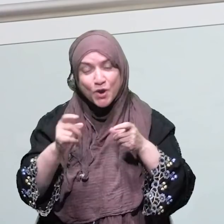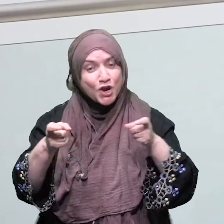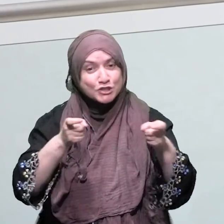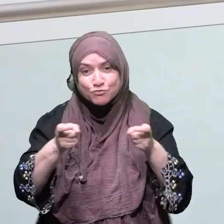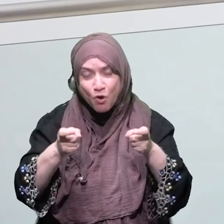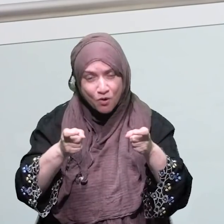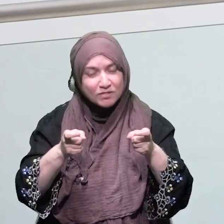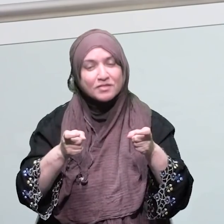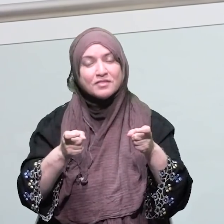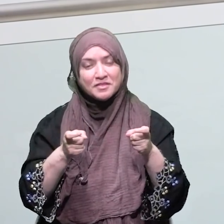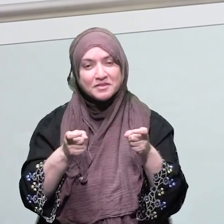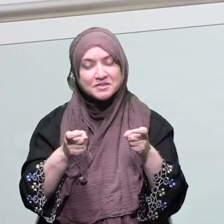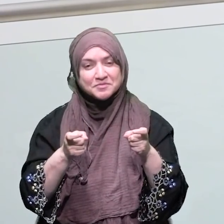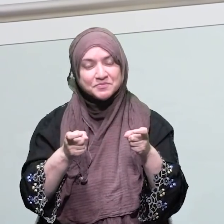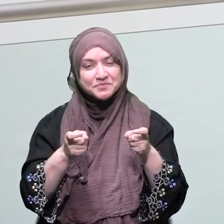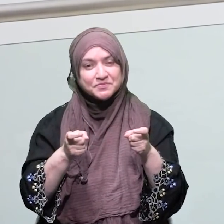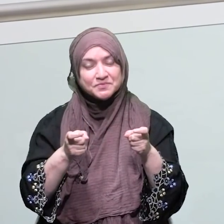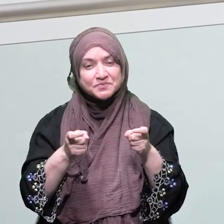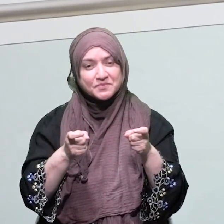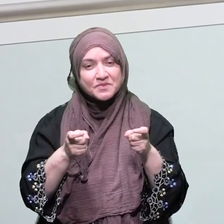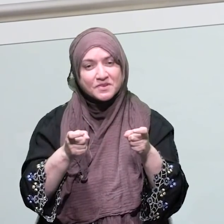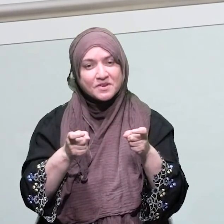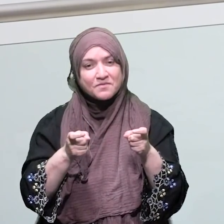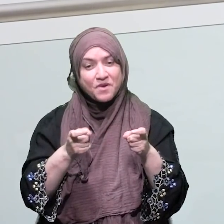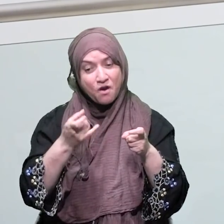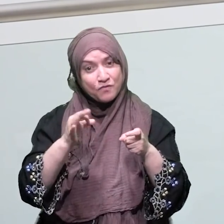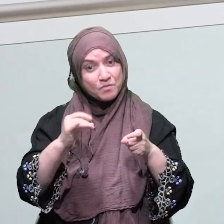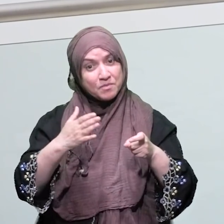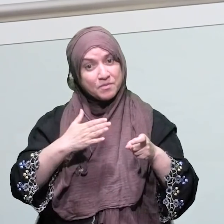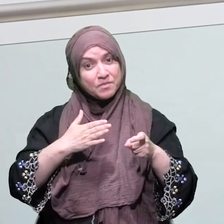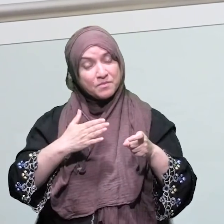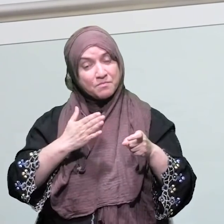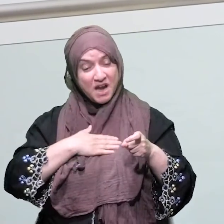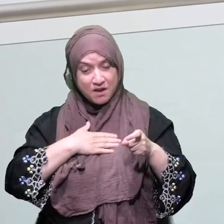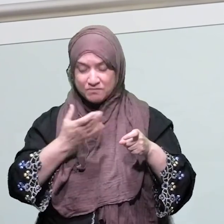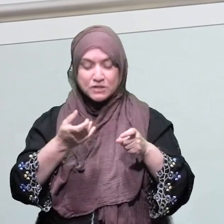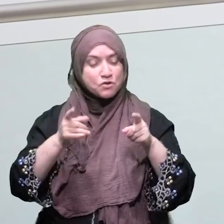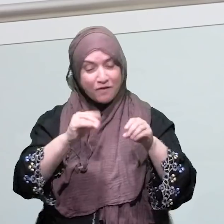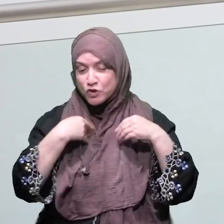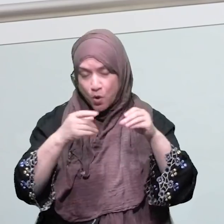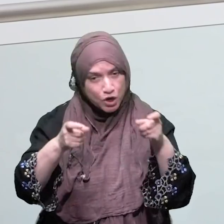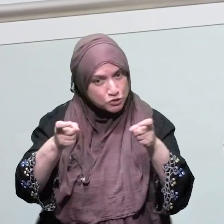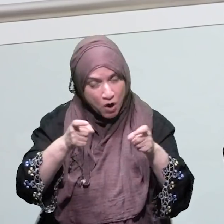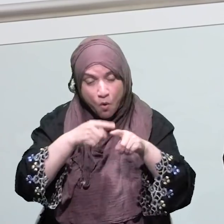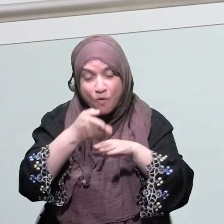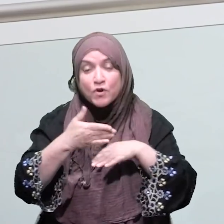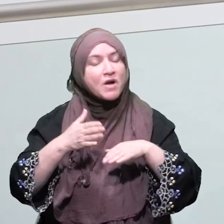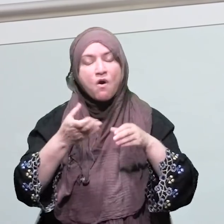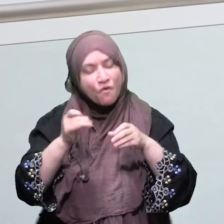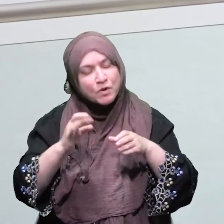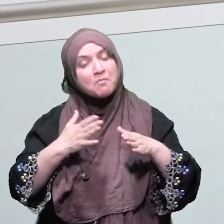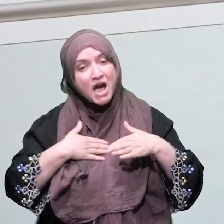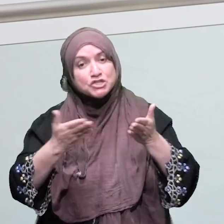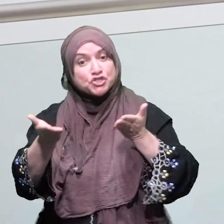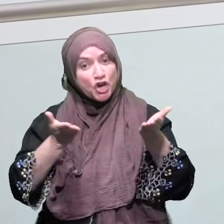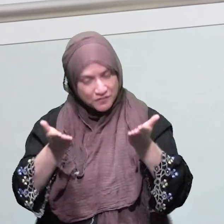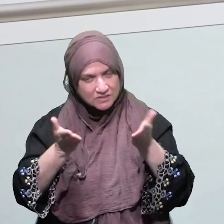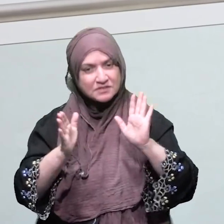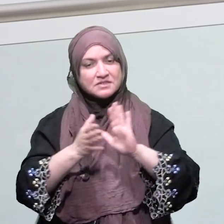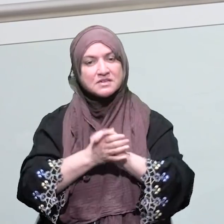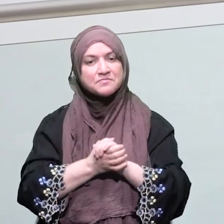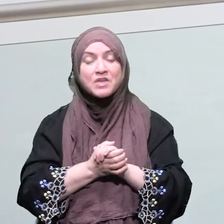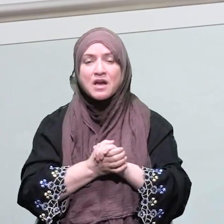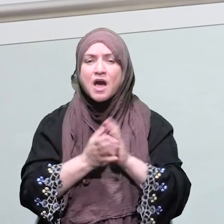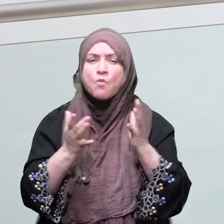willingly follow you. So what are the underlying themes? And I'm going to run through them, and I want you to try to identify in your